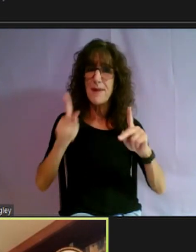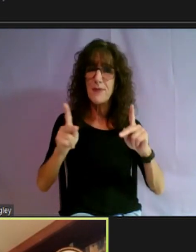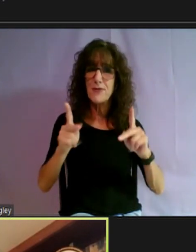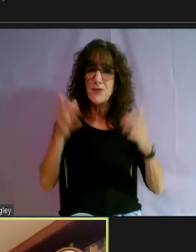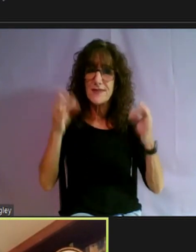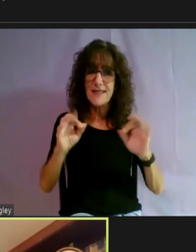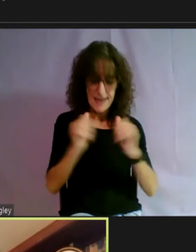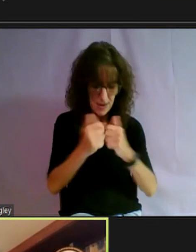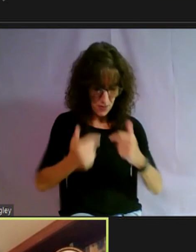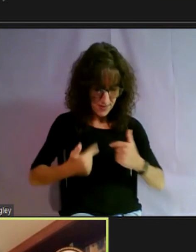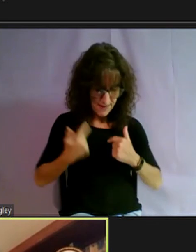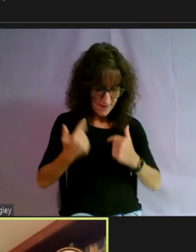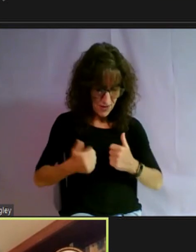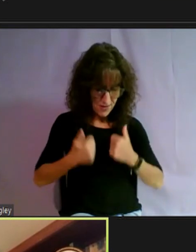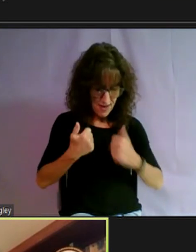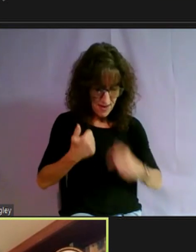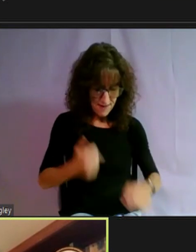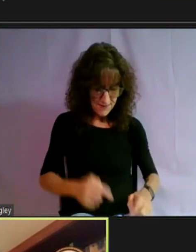their lives?